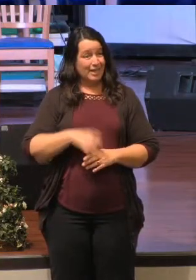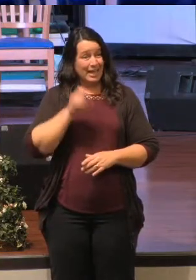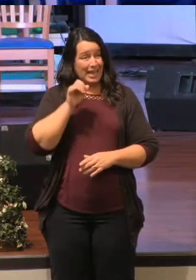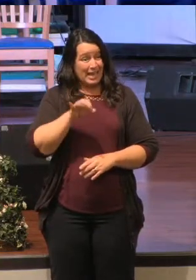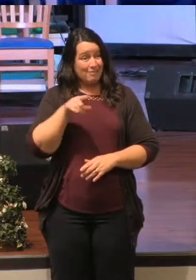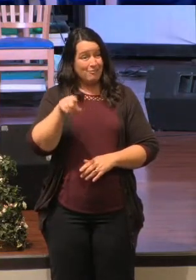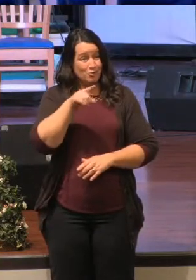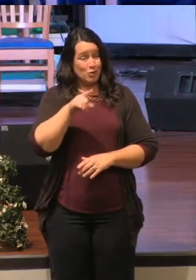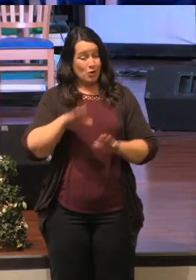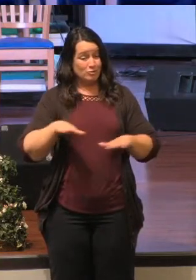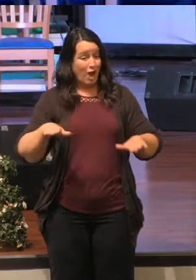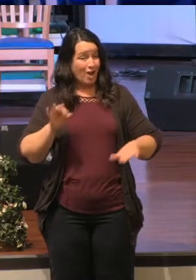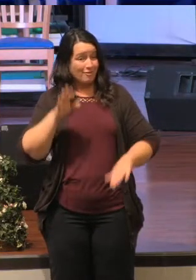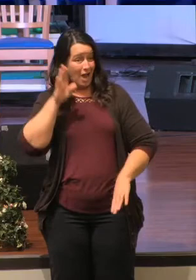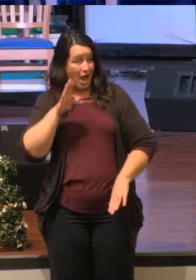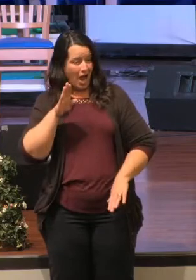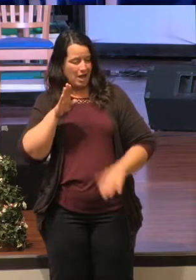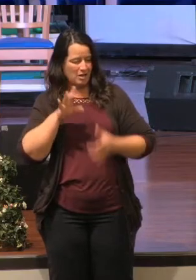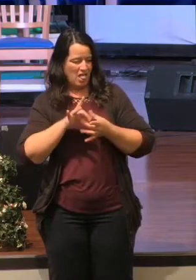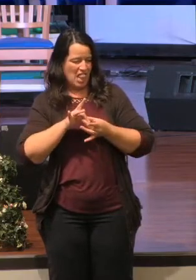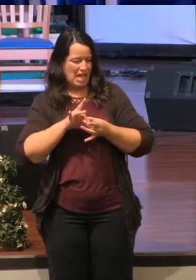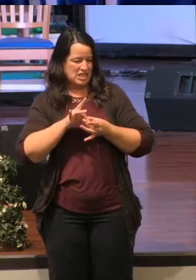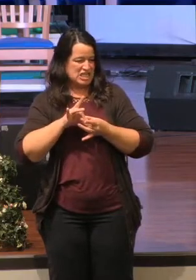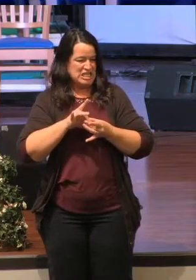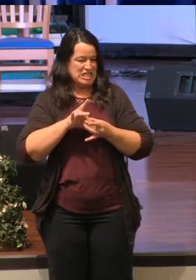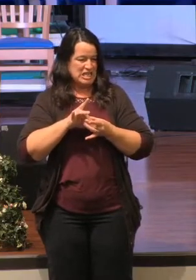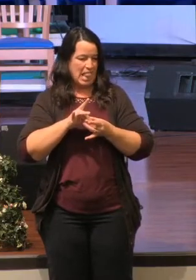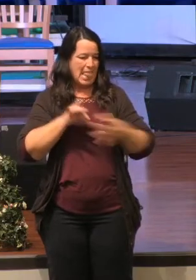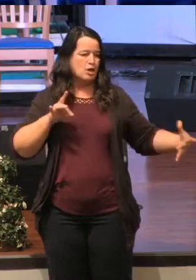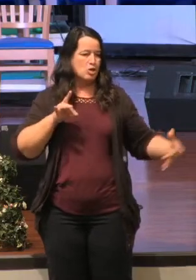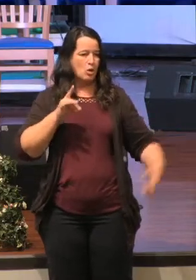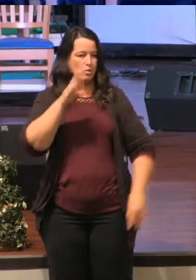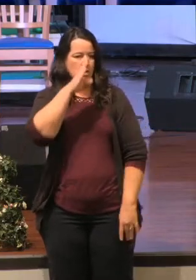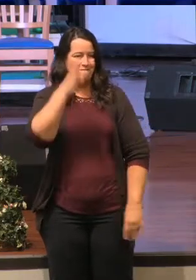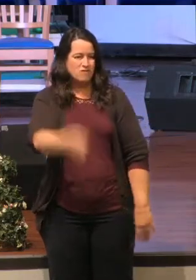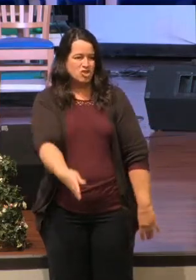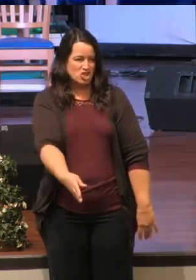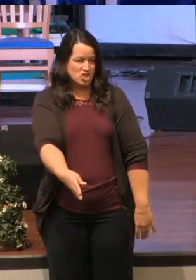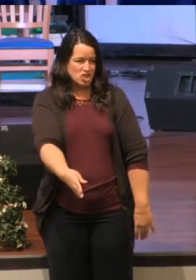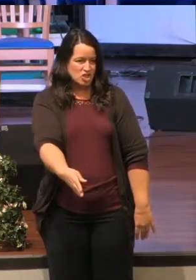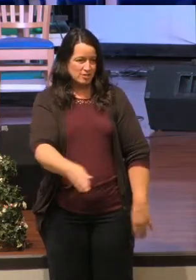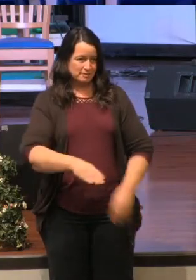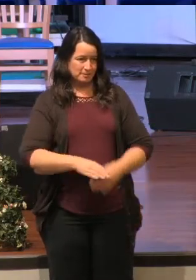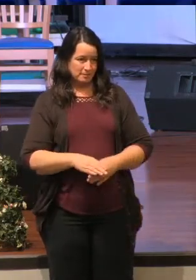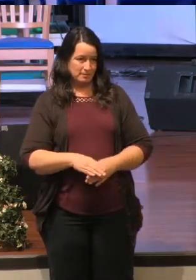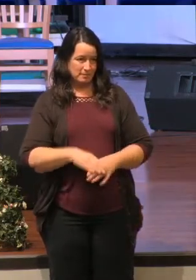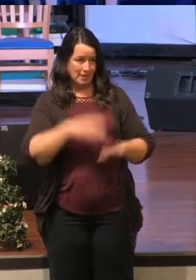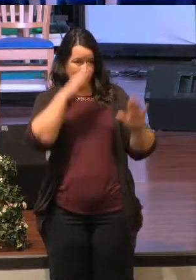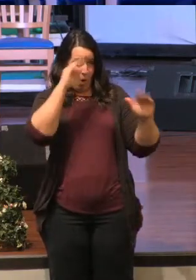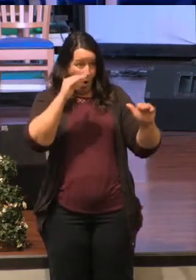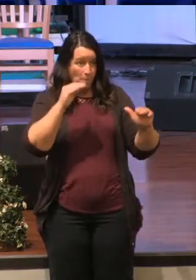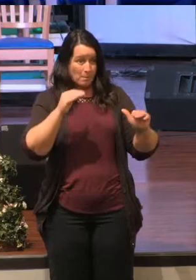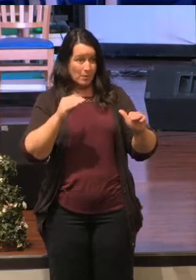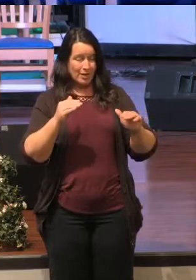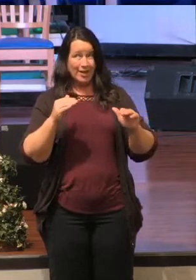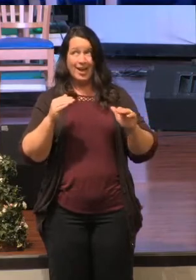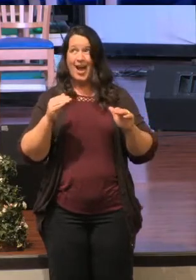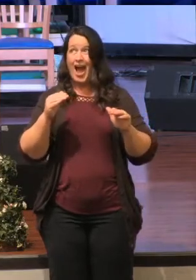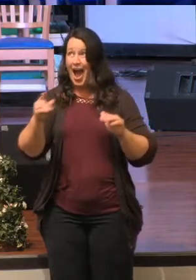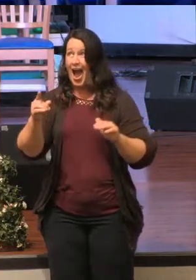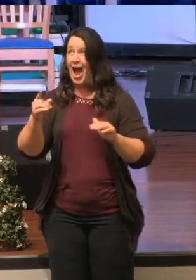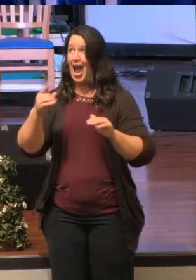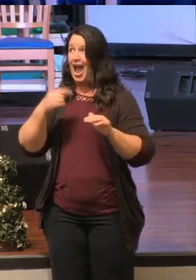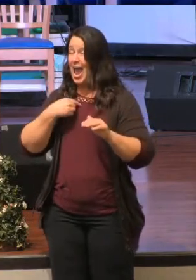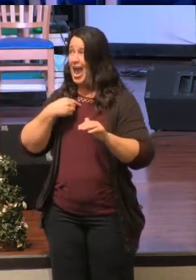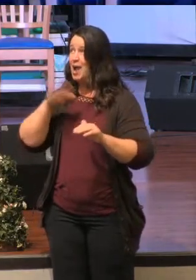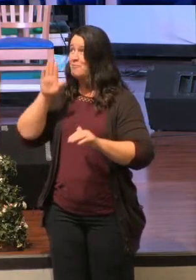ever going to let you go. If you have this hope that you are a child of the Most High God,